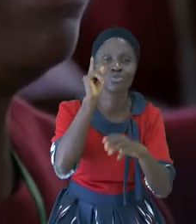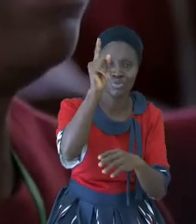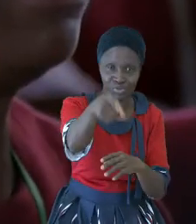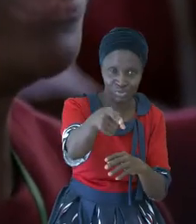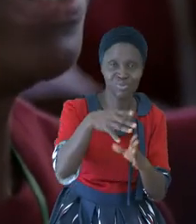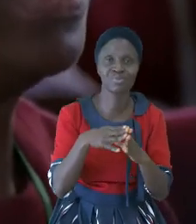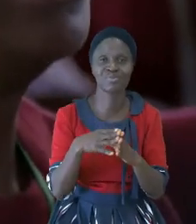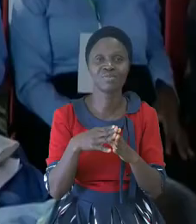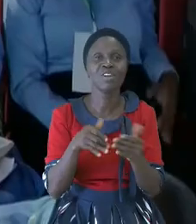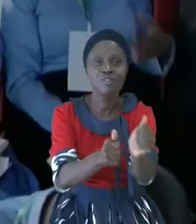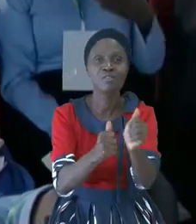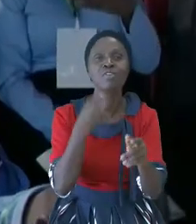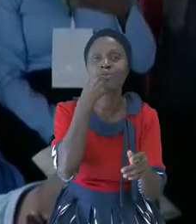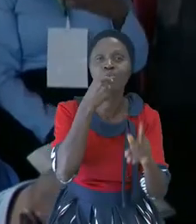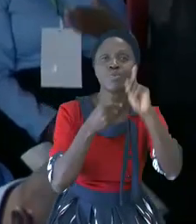Follow who?